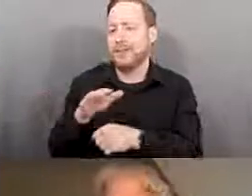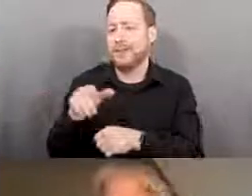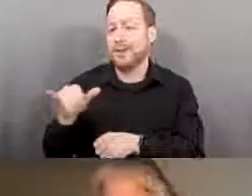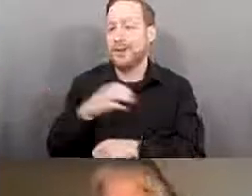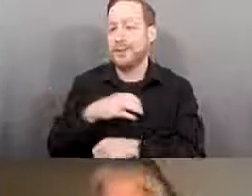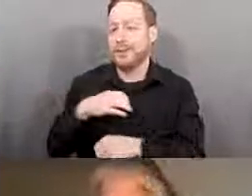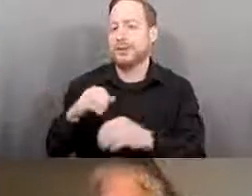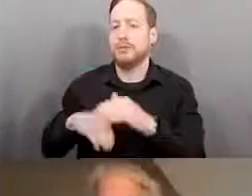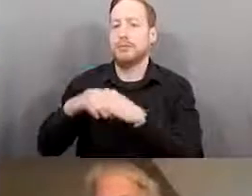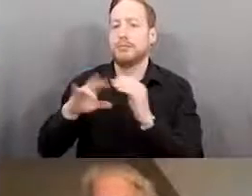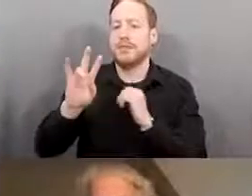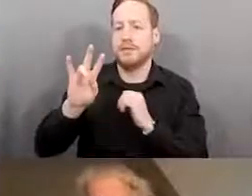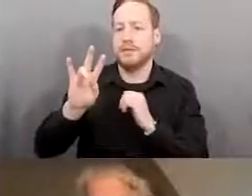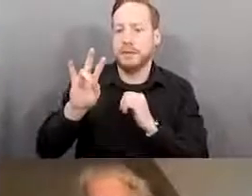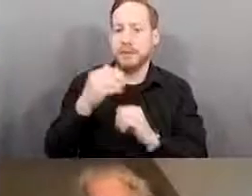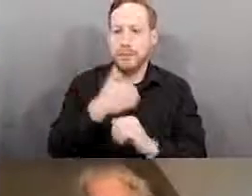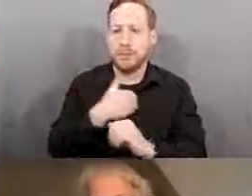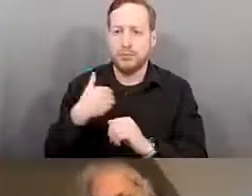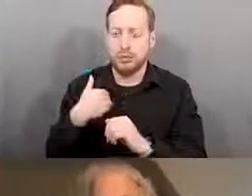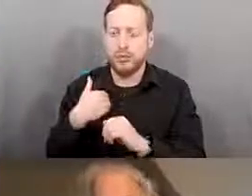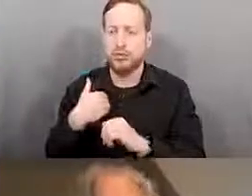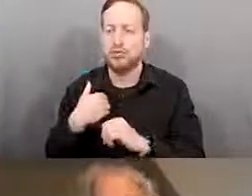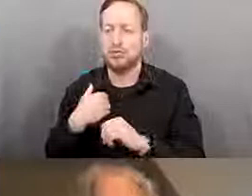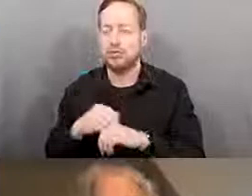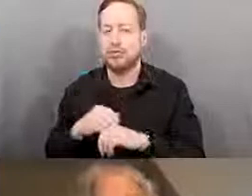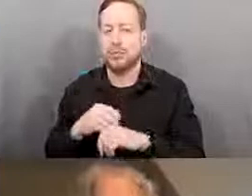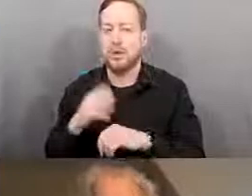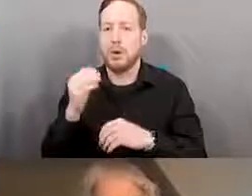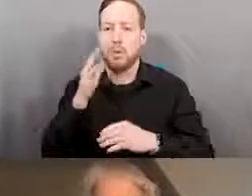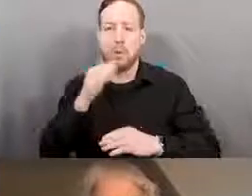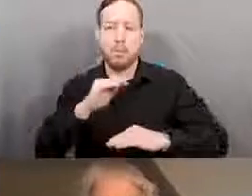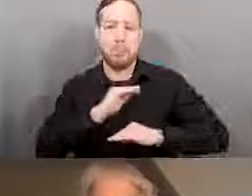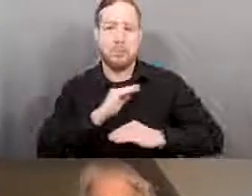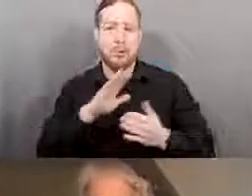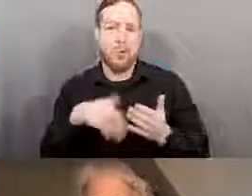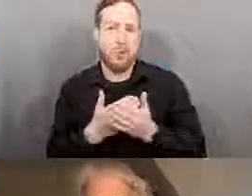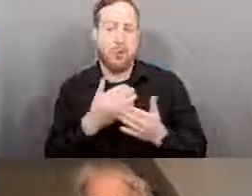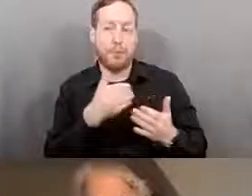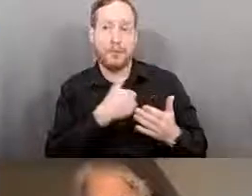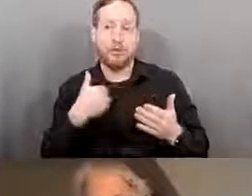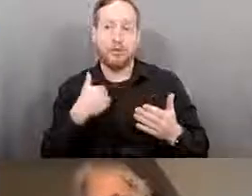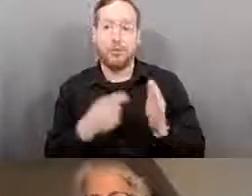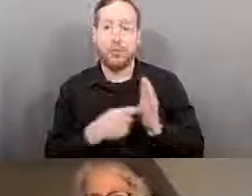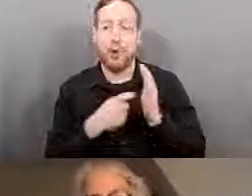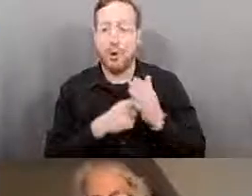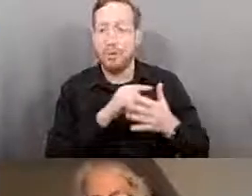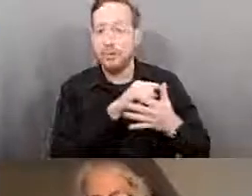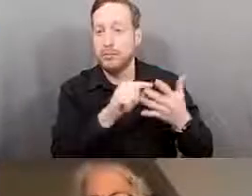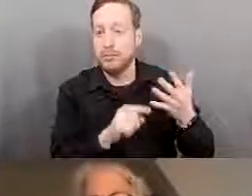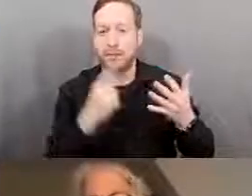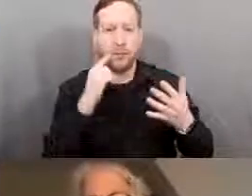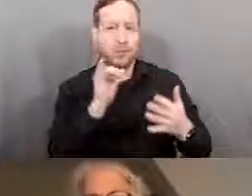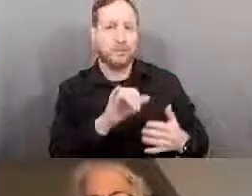two members, and that will complete the committee. We'll have 7 members on the committee. And it meets the